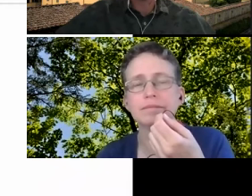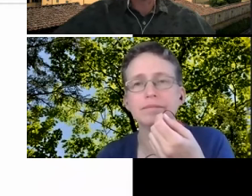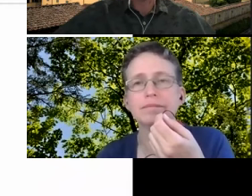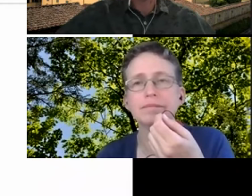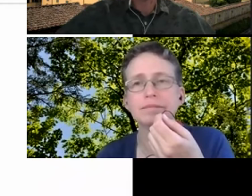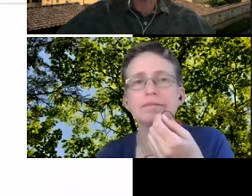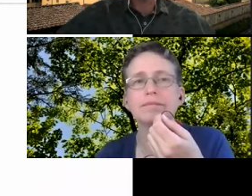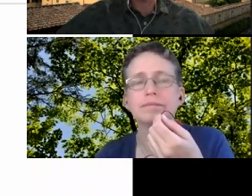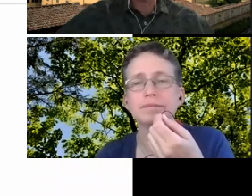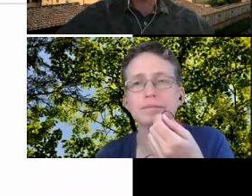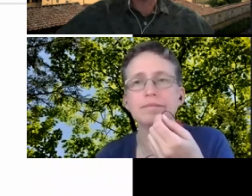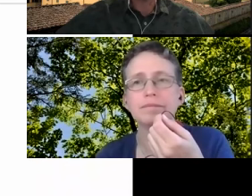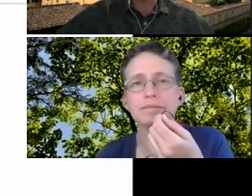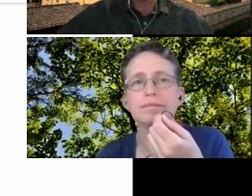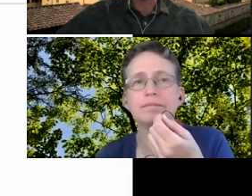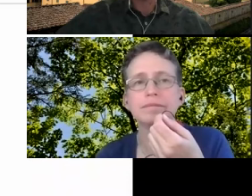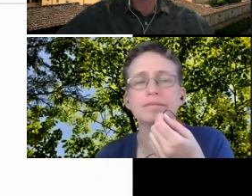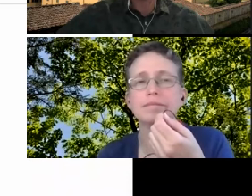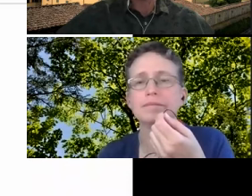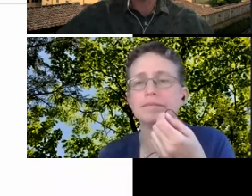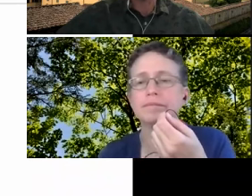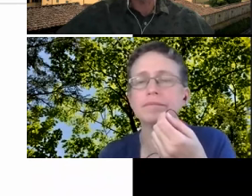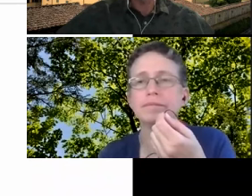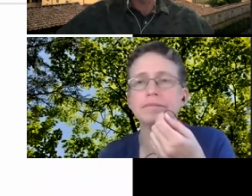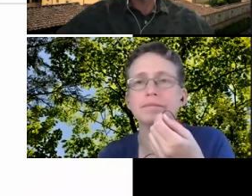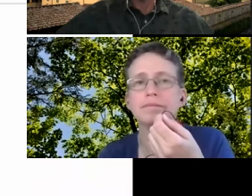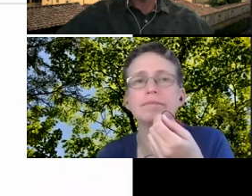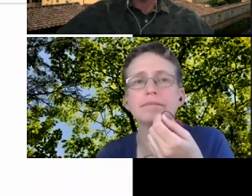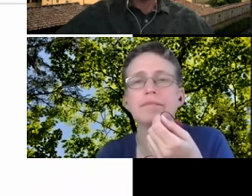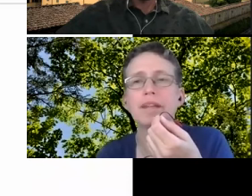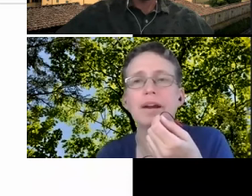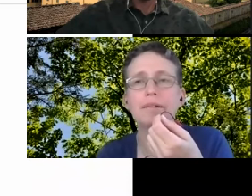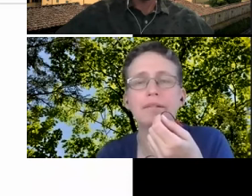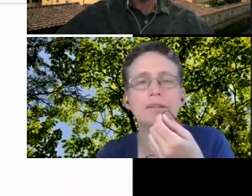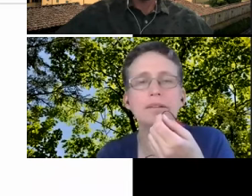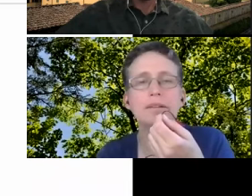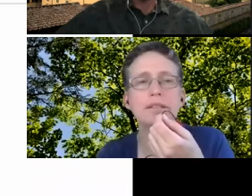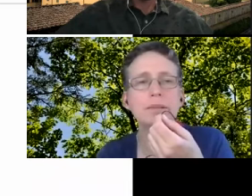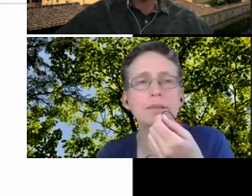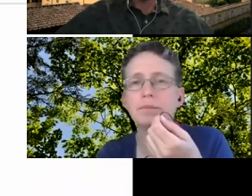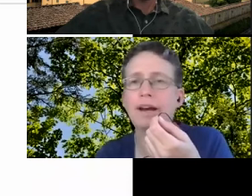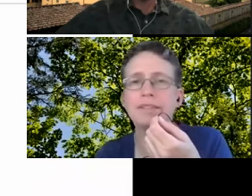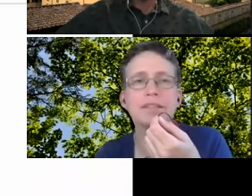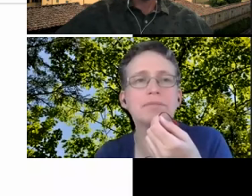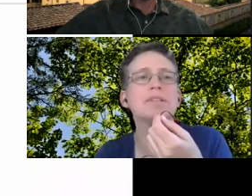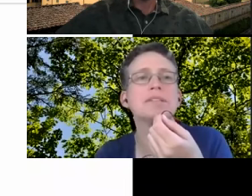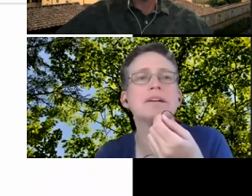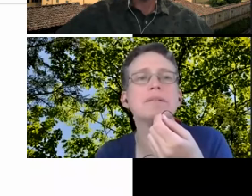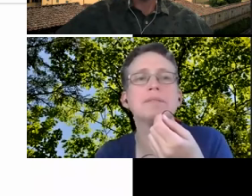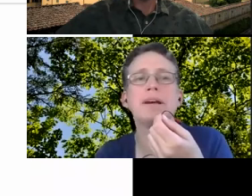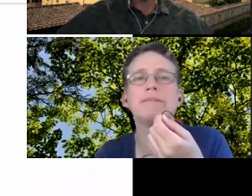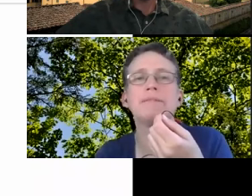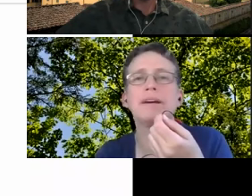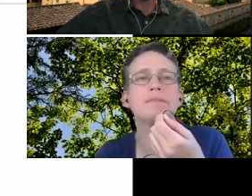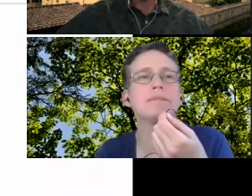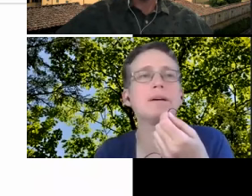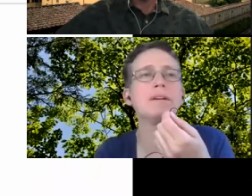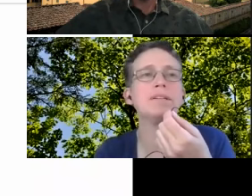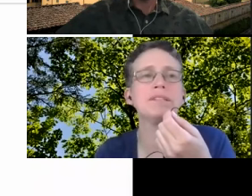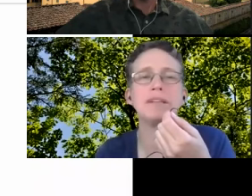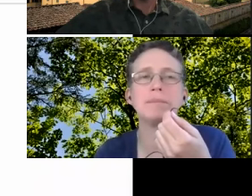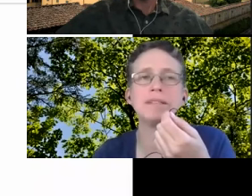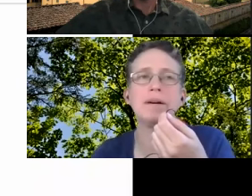had access to green spaces and who has access now? All right, let's talk about this word access first. So I have a